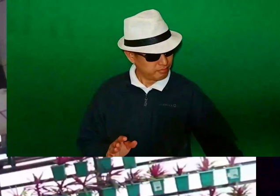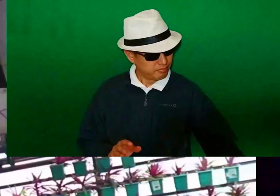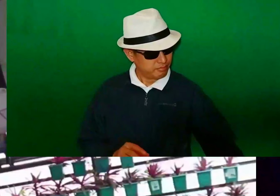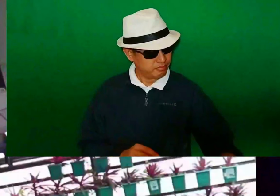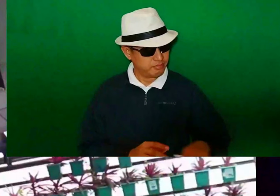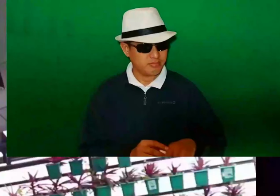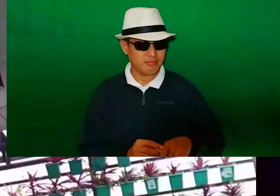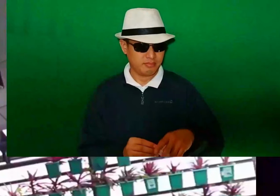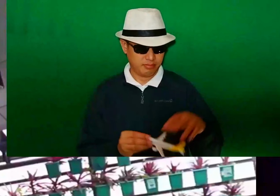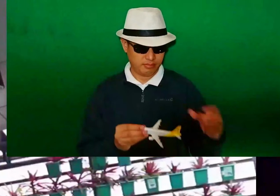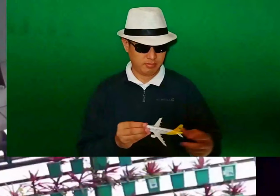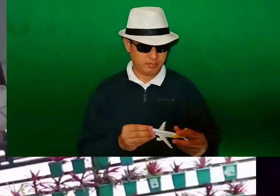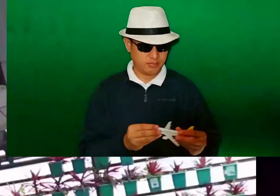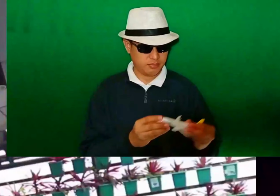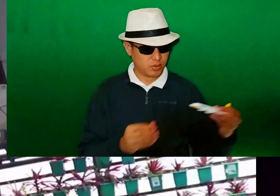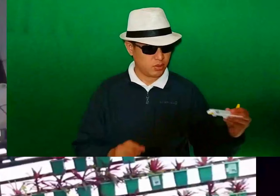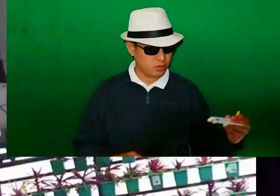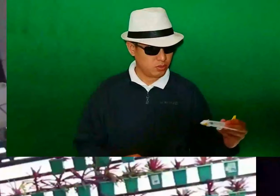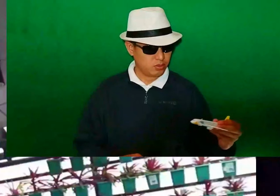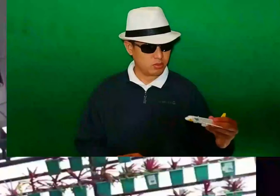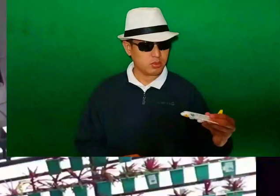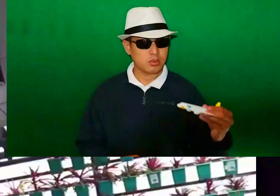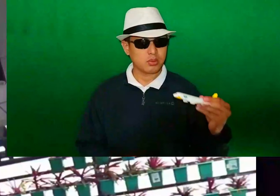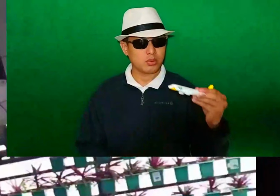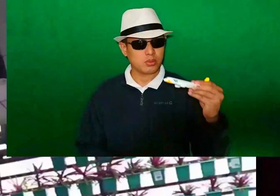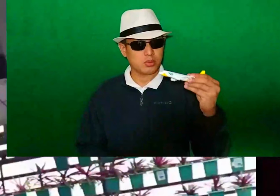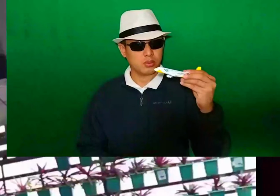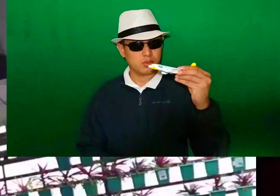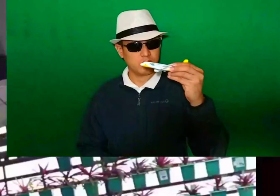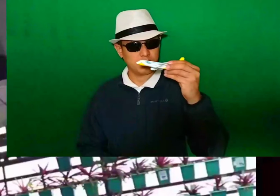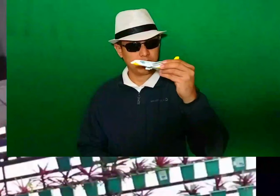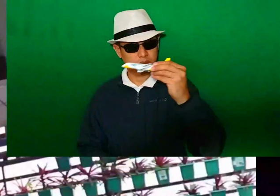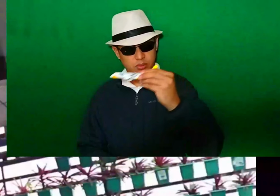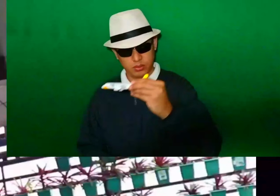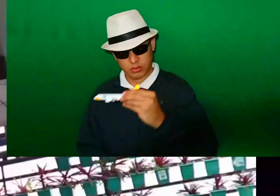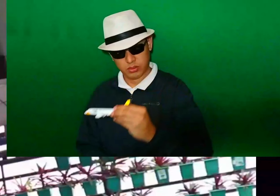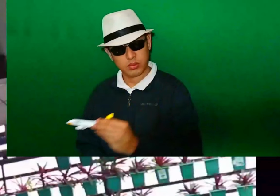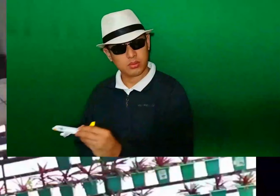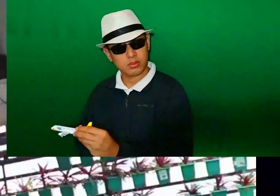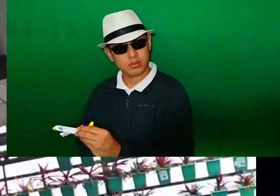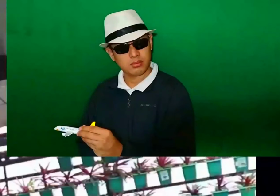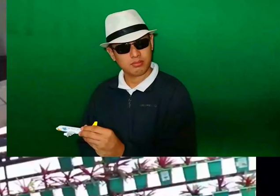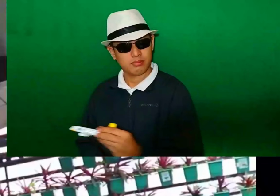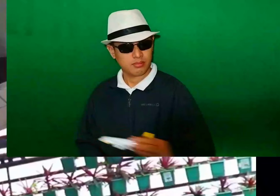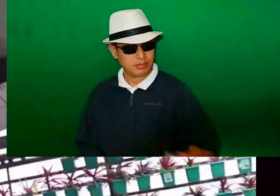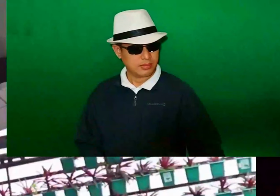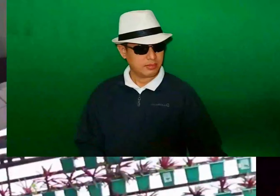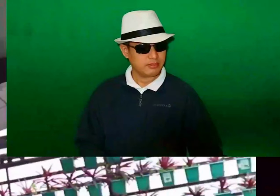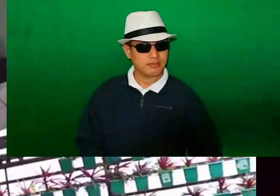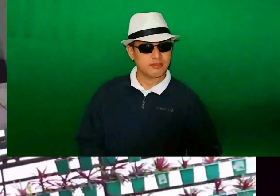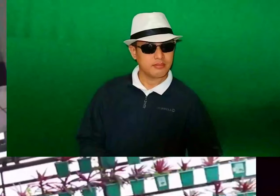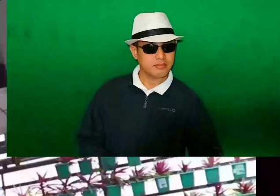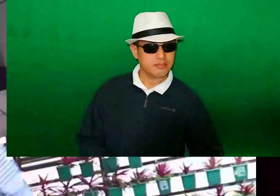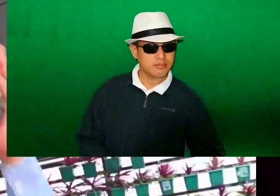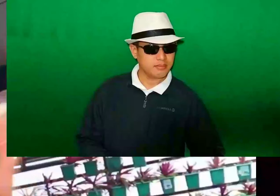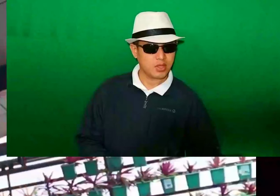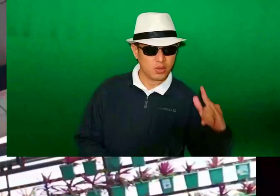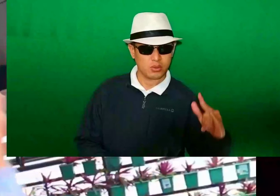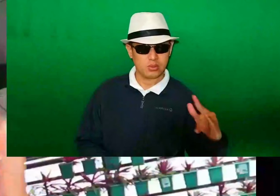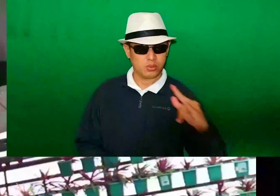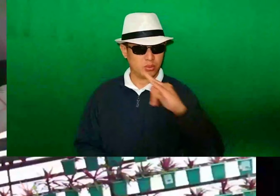are indeed termites. These insects and airplanes are somewhat alike. They have a schedule for a takeoff and